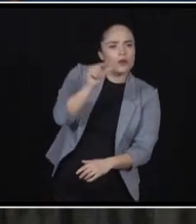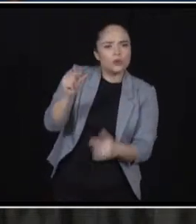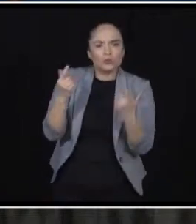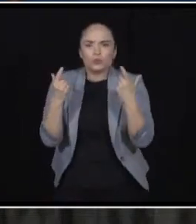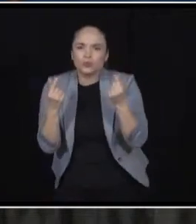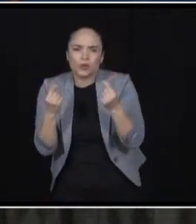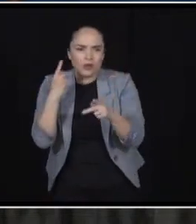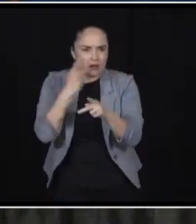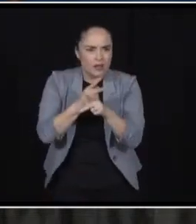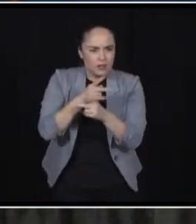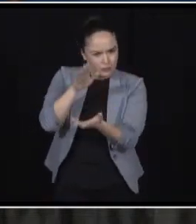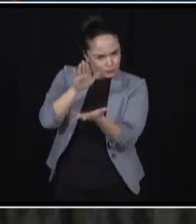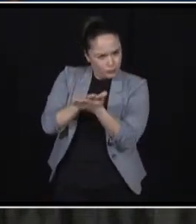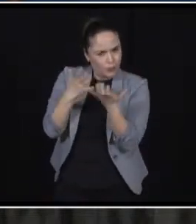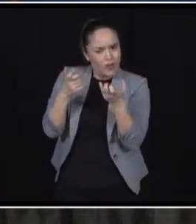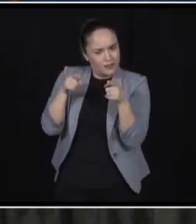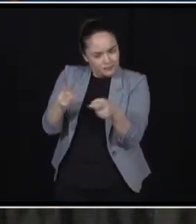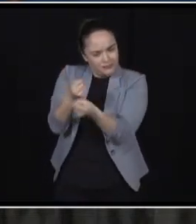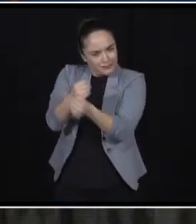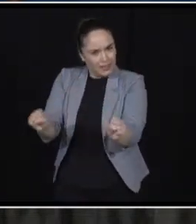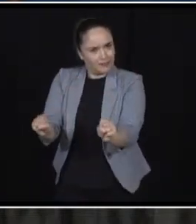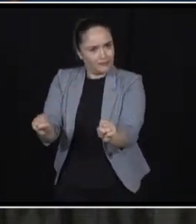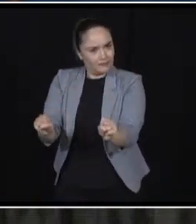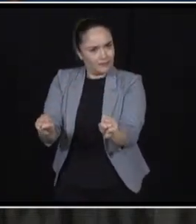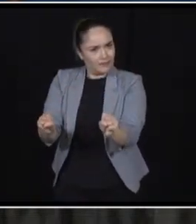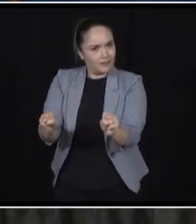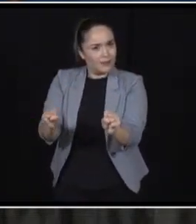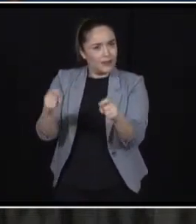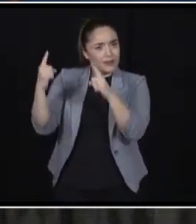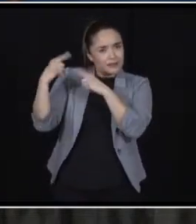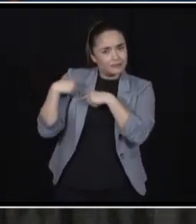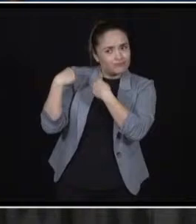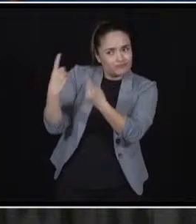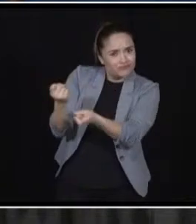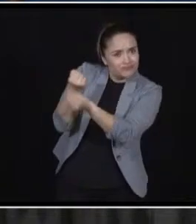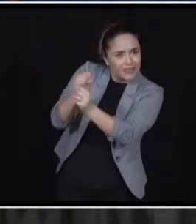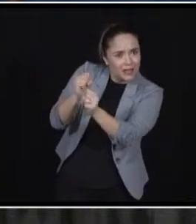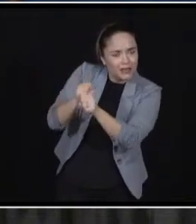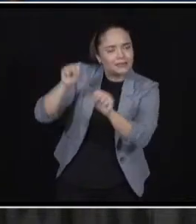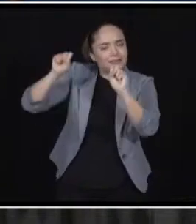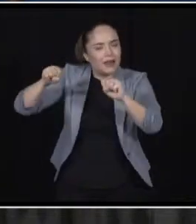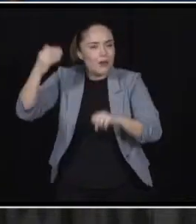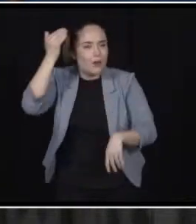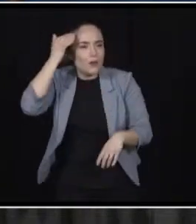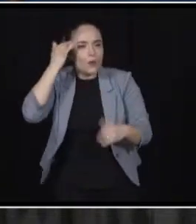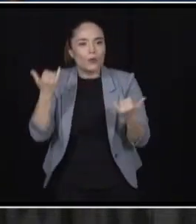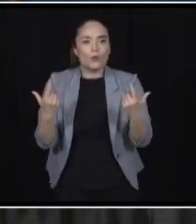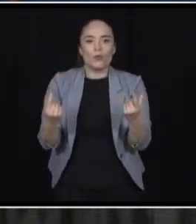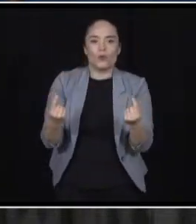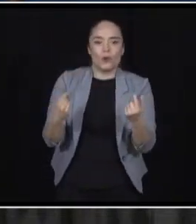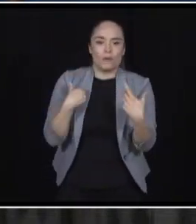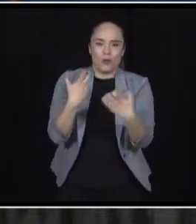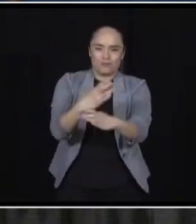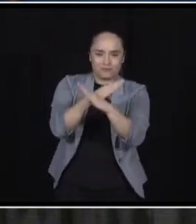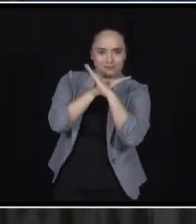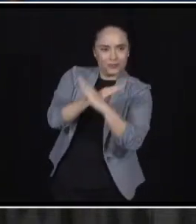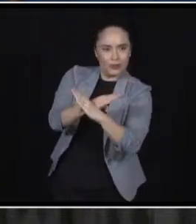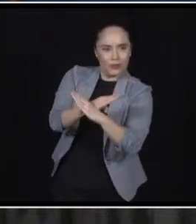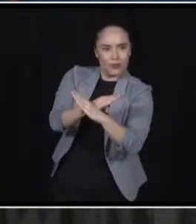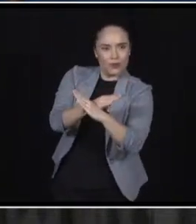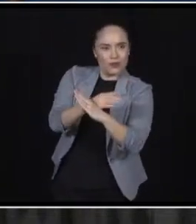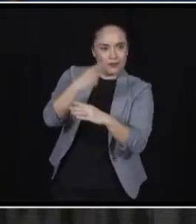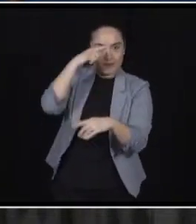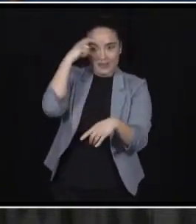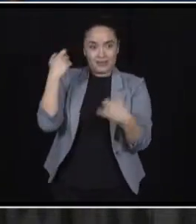today's announcement is about prevention. It is a proactive and sadly necessary precaution as we tackle the third wave of